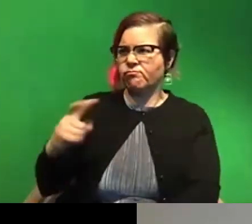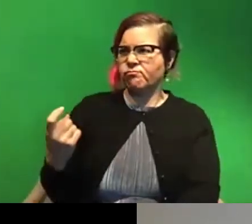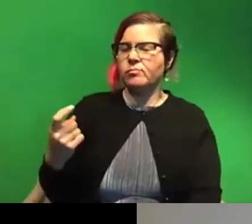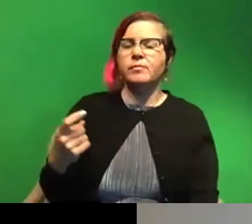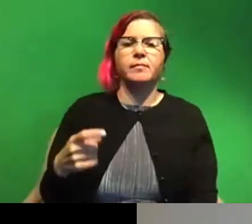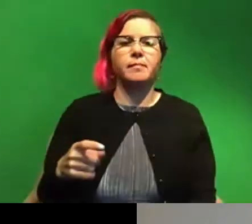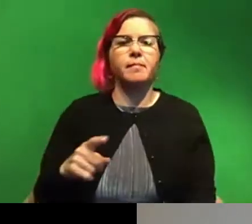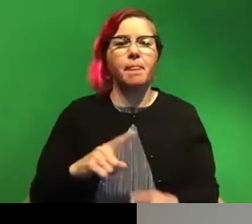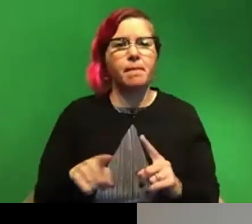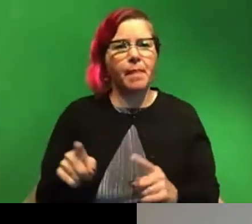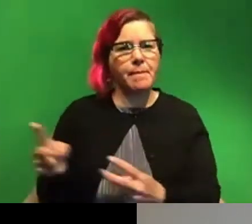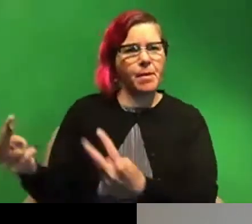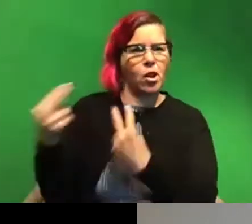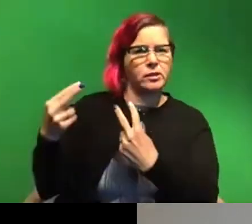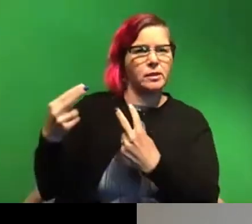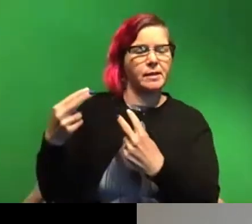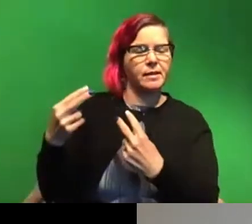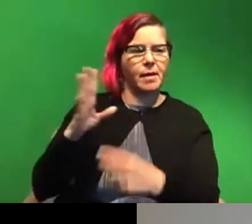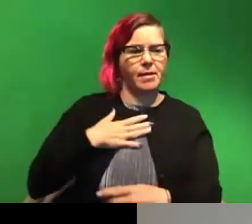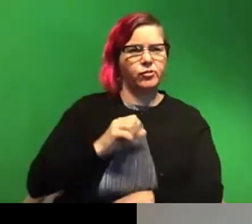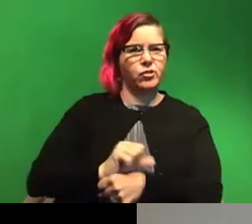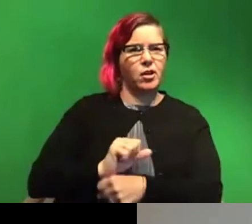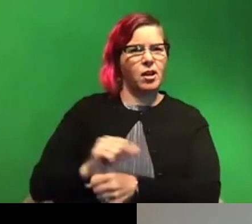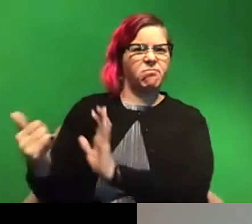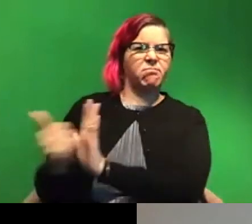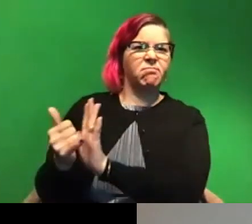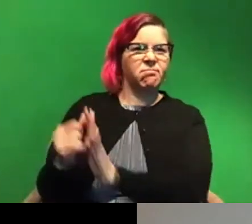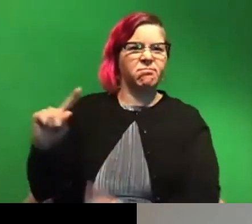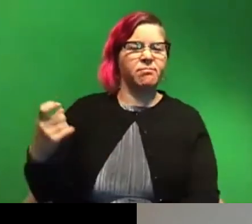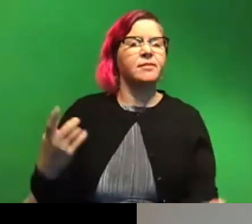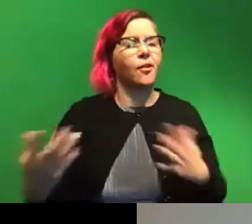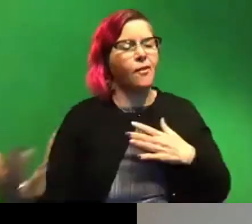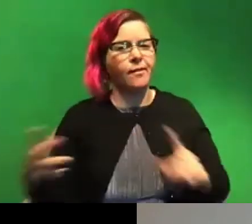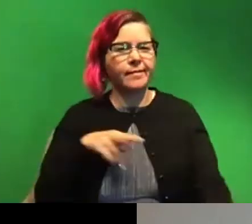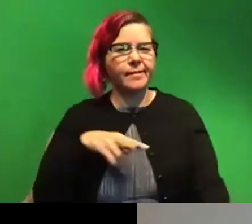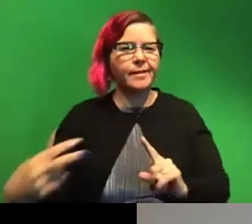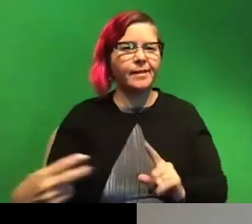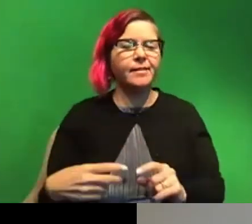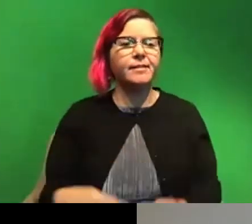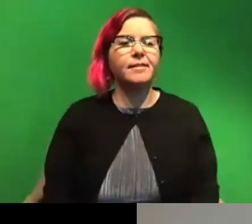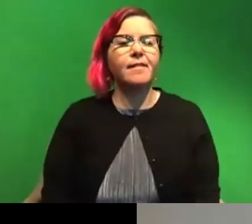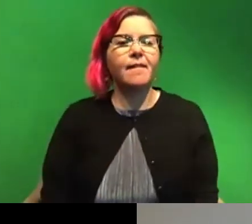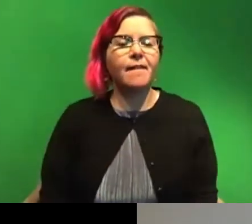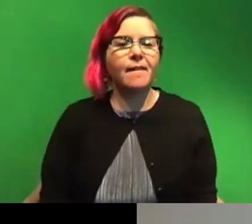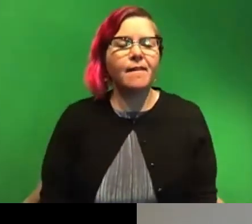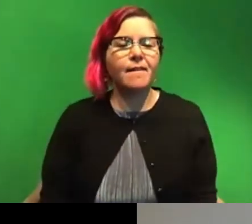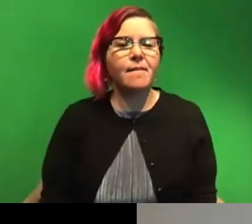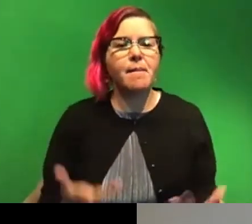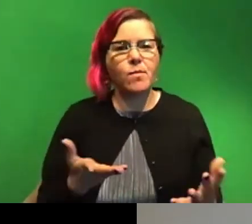But people, then that person looks at your job and says, that job looks too hard for me. And so, you know, when you've been like going through it, it's not